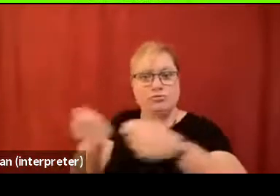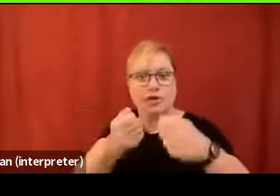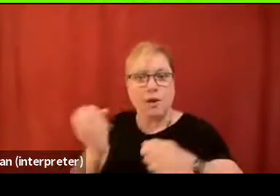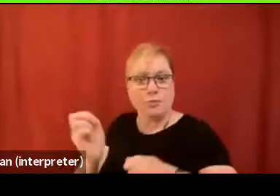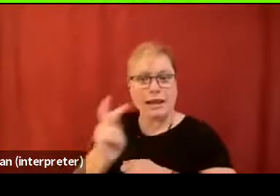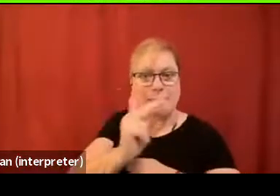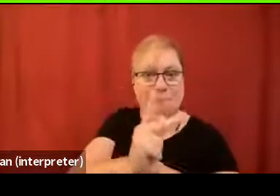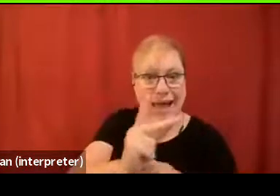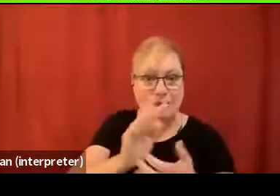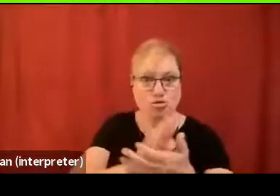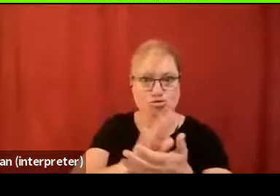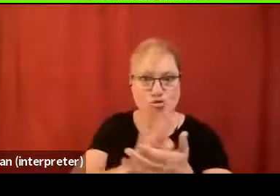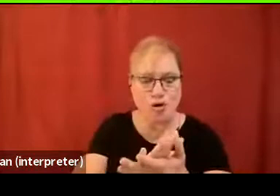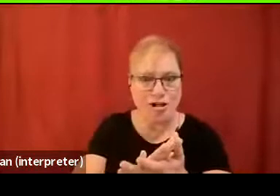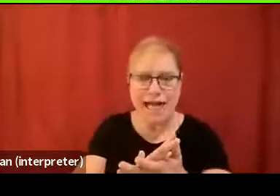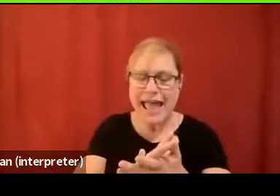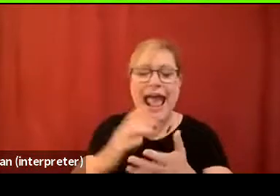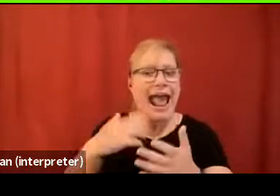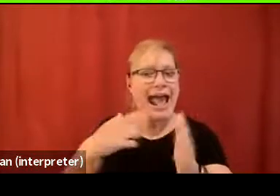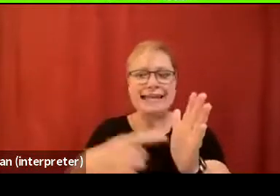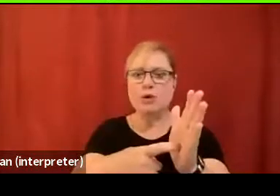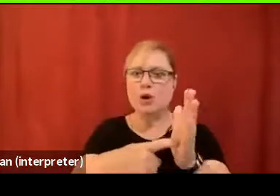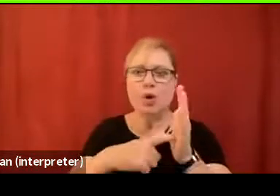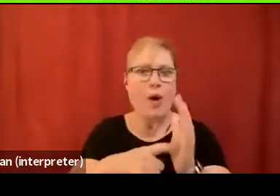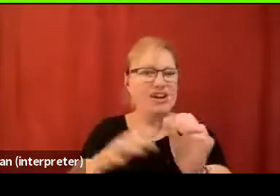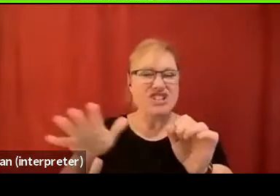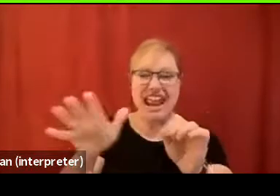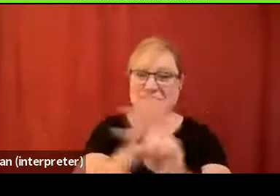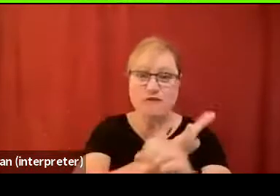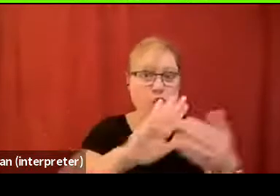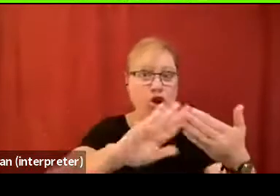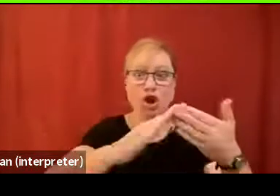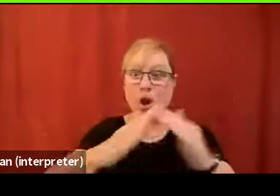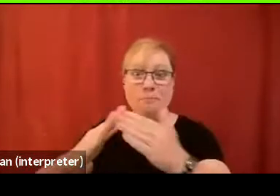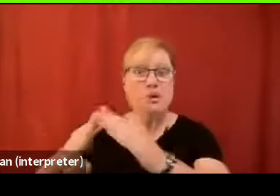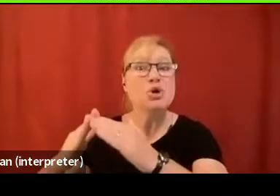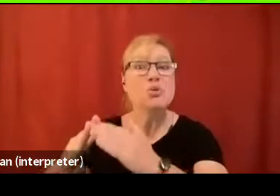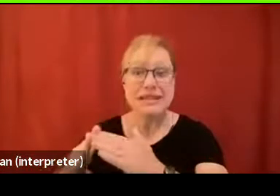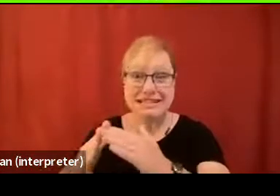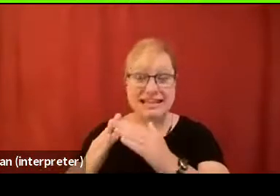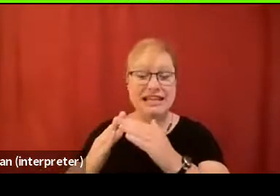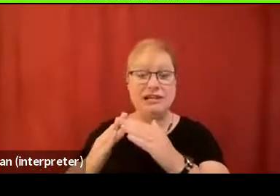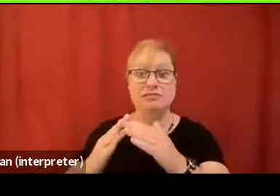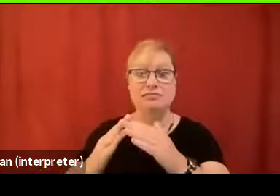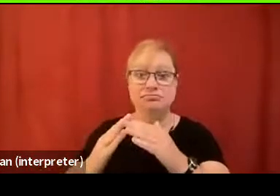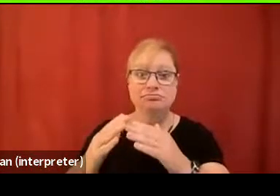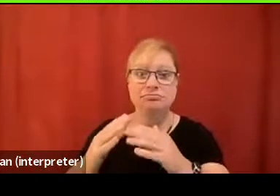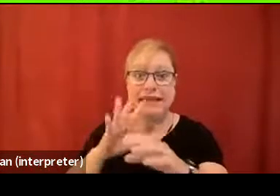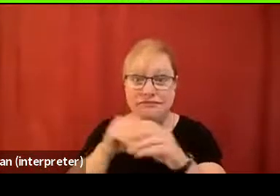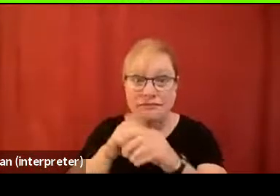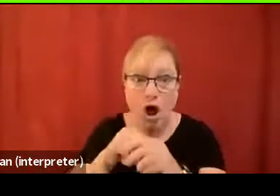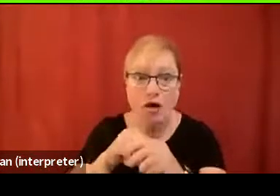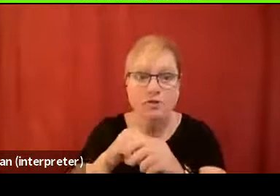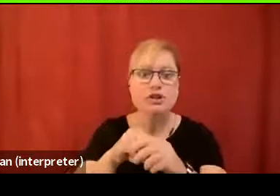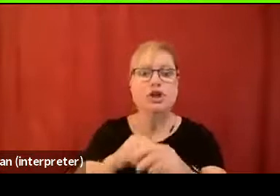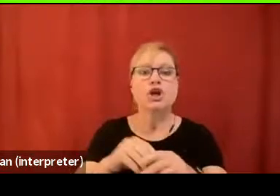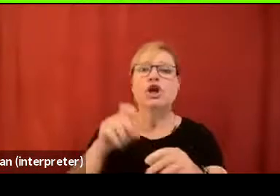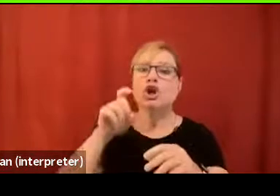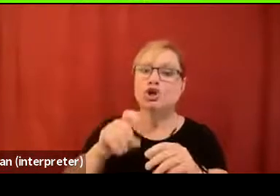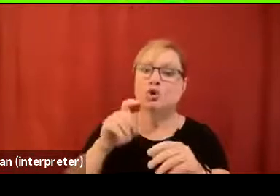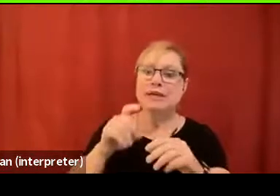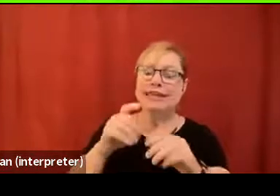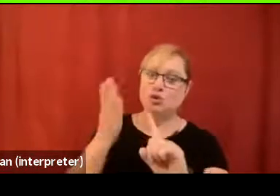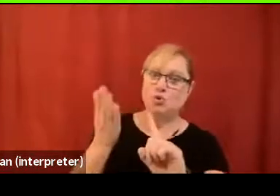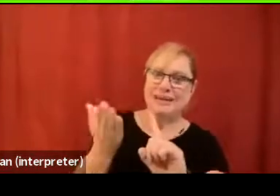entire community approach, which someone else touched on as well. So you have to convince families that the value of her